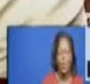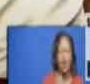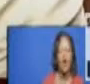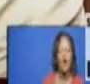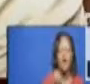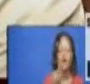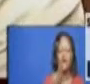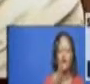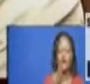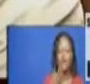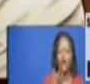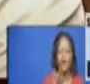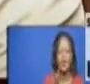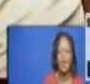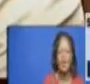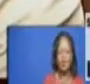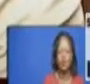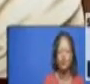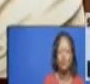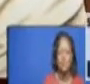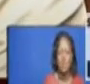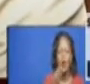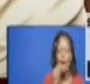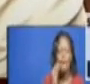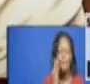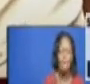in my home, and